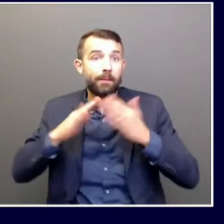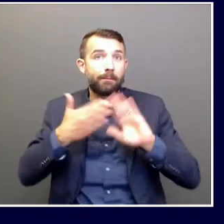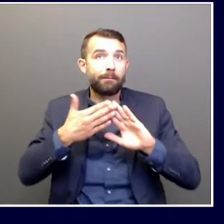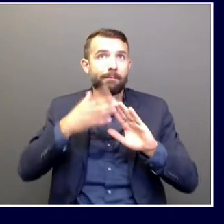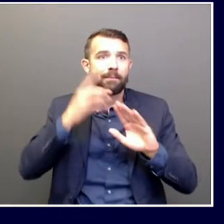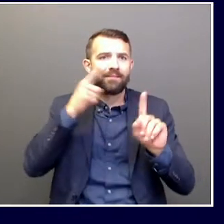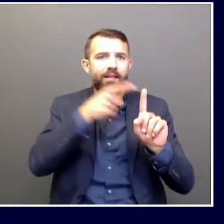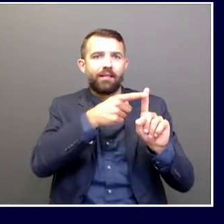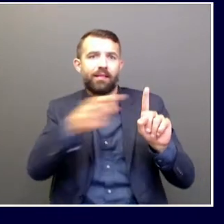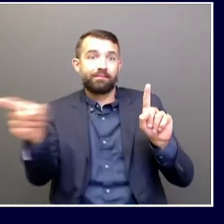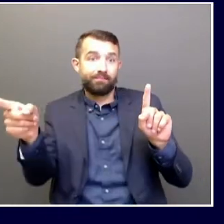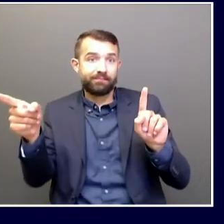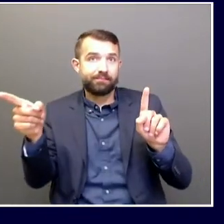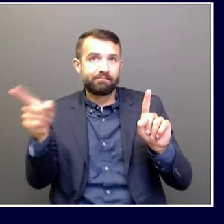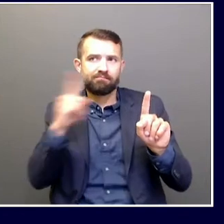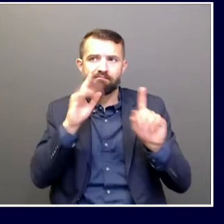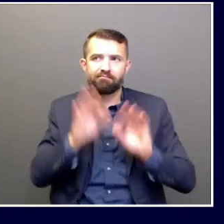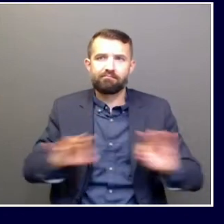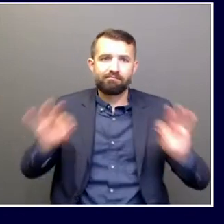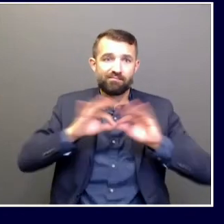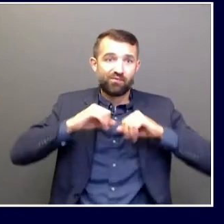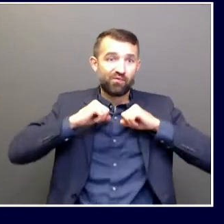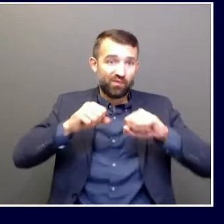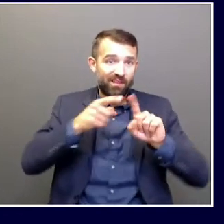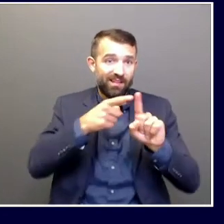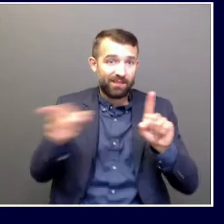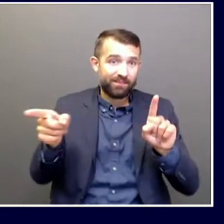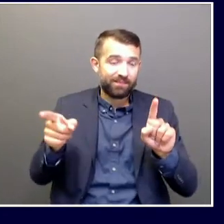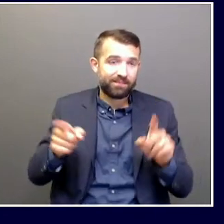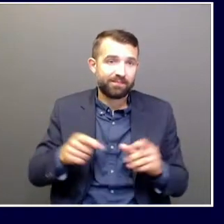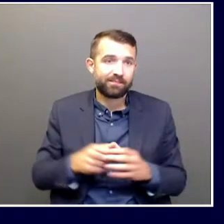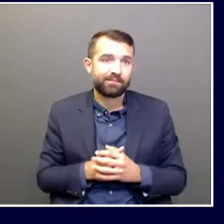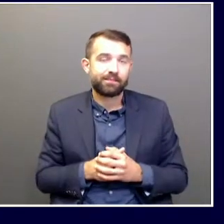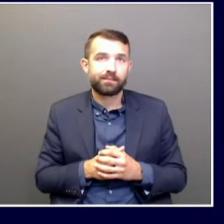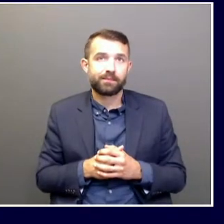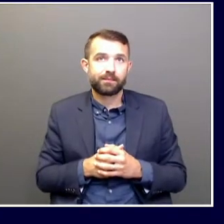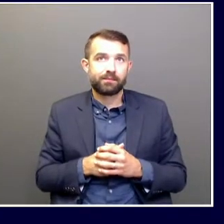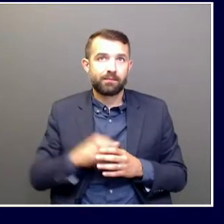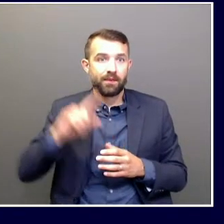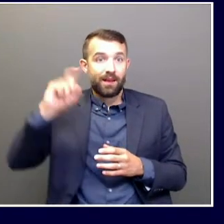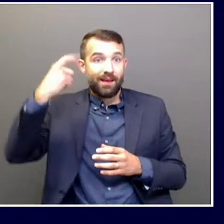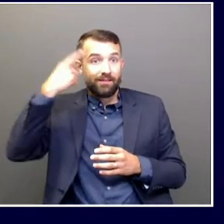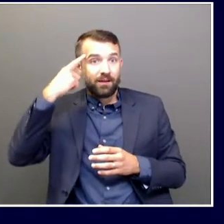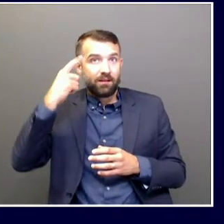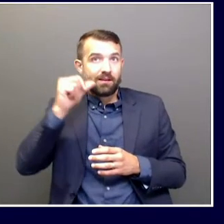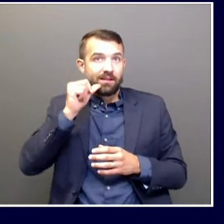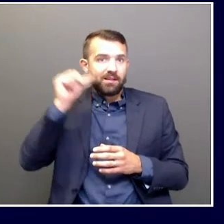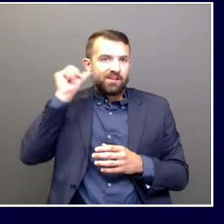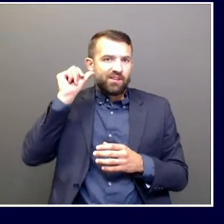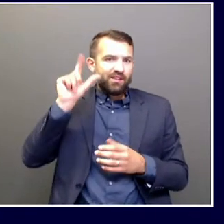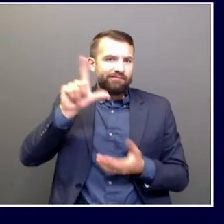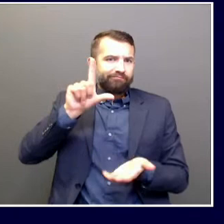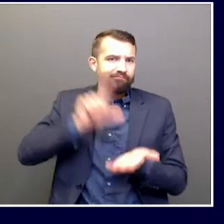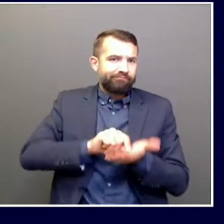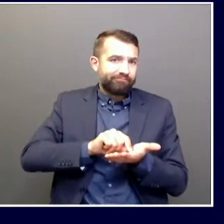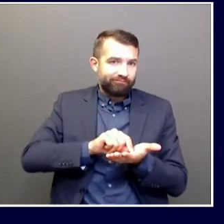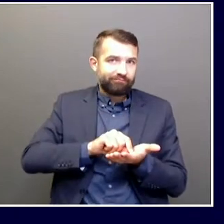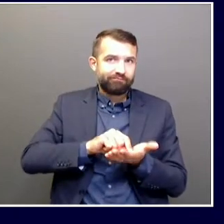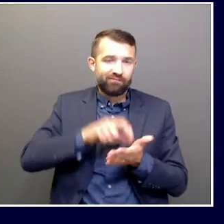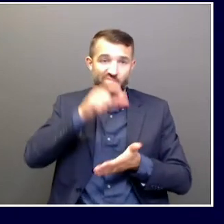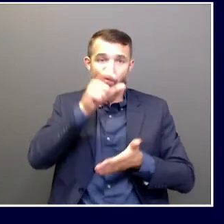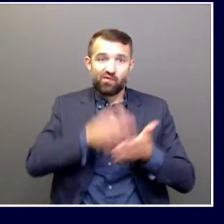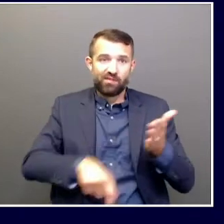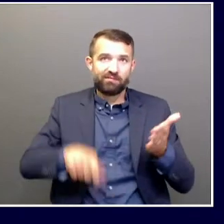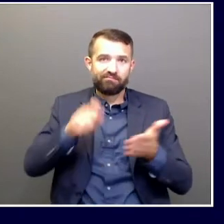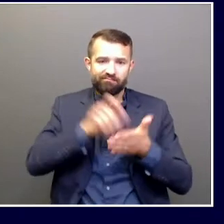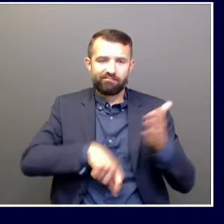compelling. And I think there was a report in the newspaper yesterday of some of the people who have passed on with COVID,